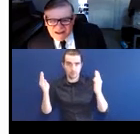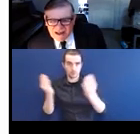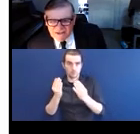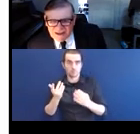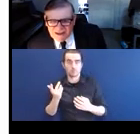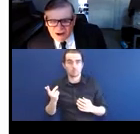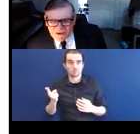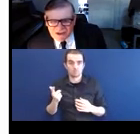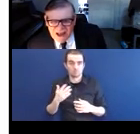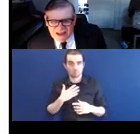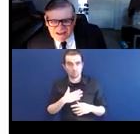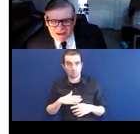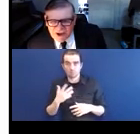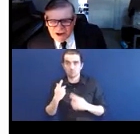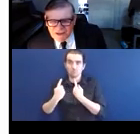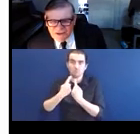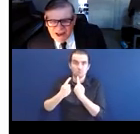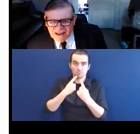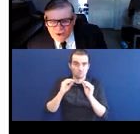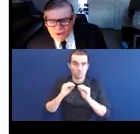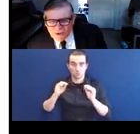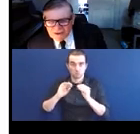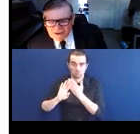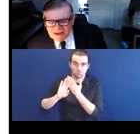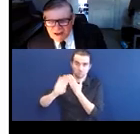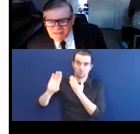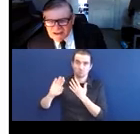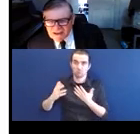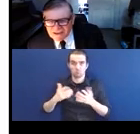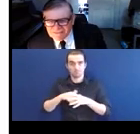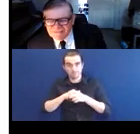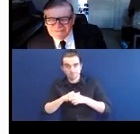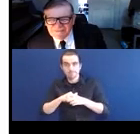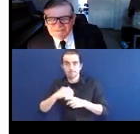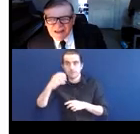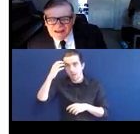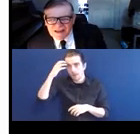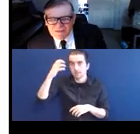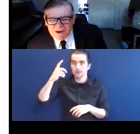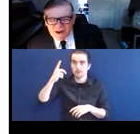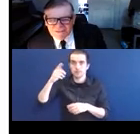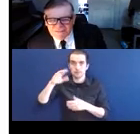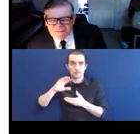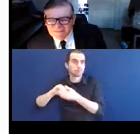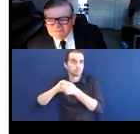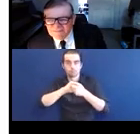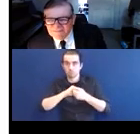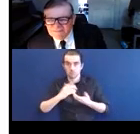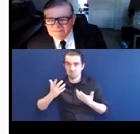Friends, the government has told society that we are a threat. All we want is our pension, says Murillo.